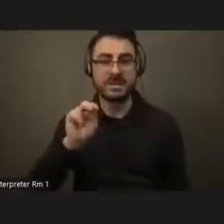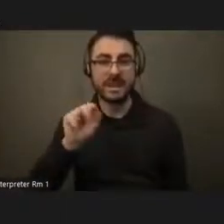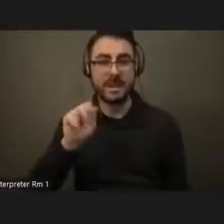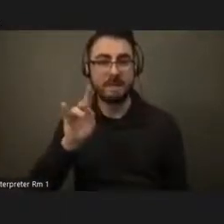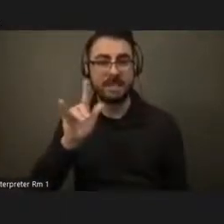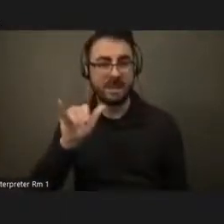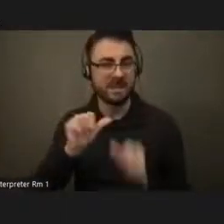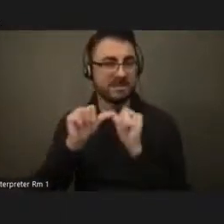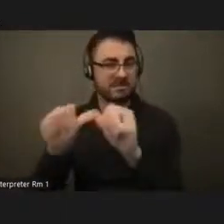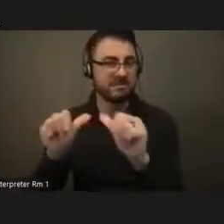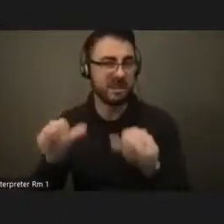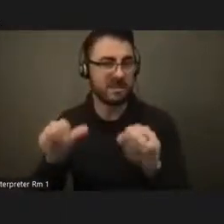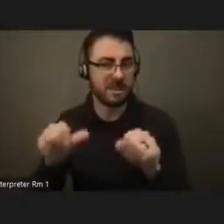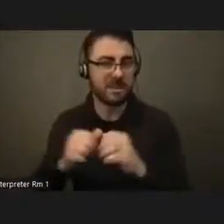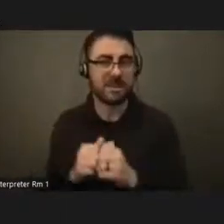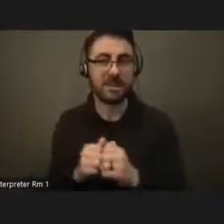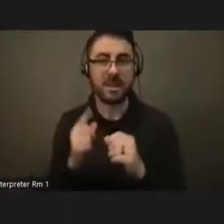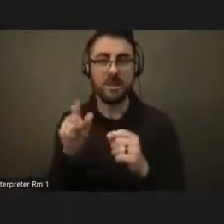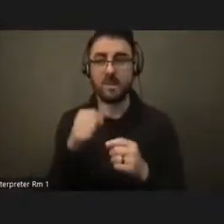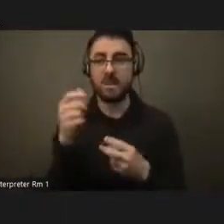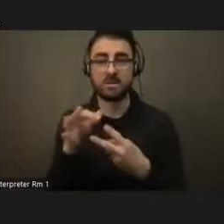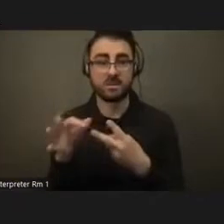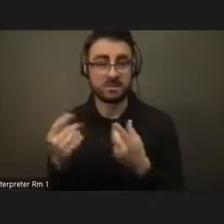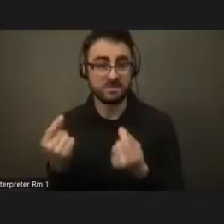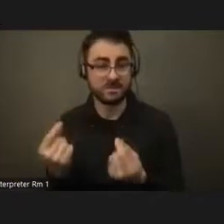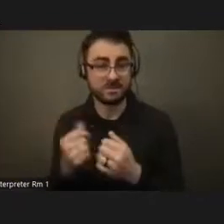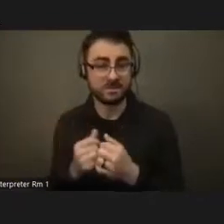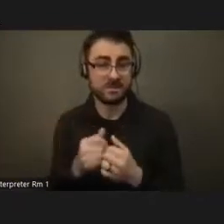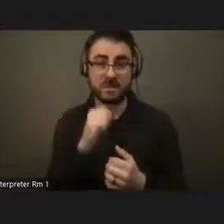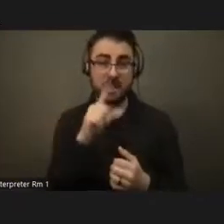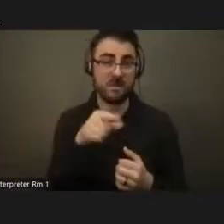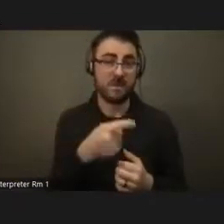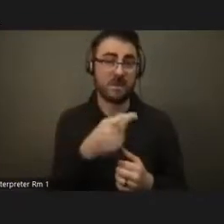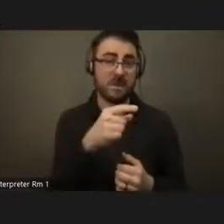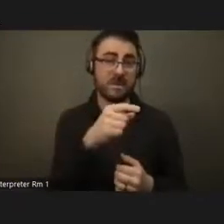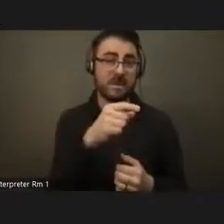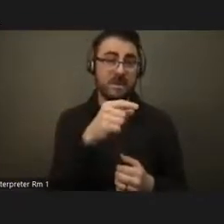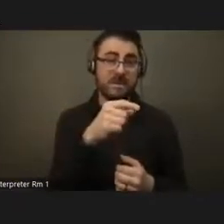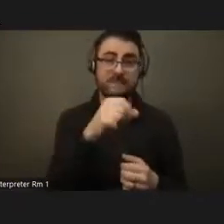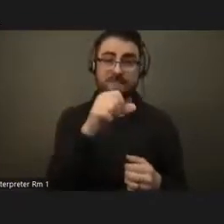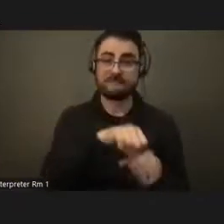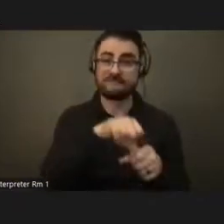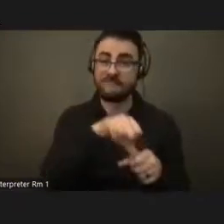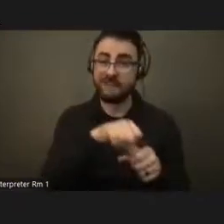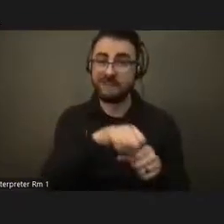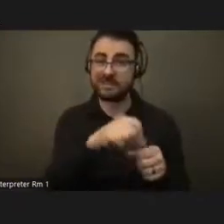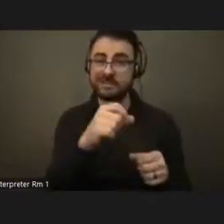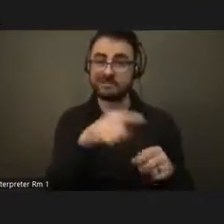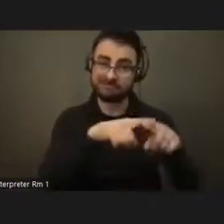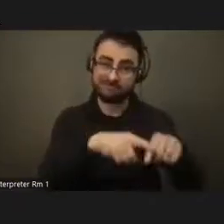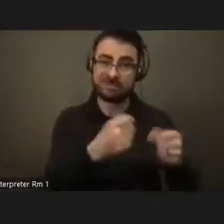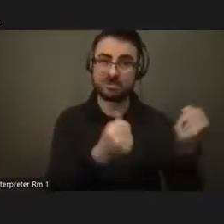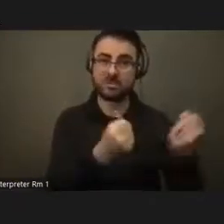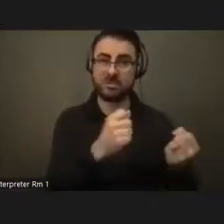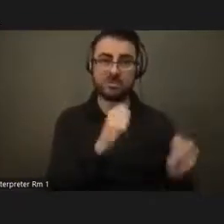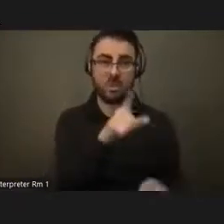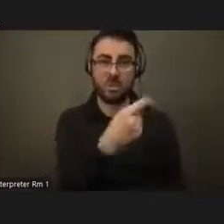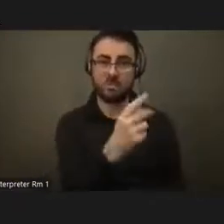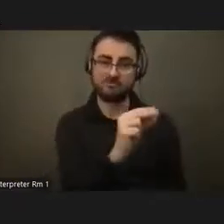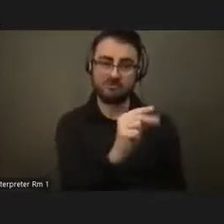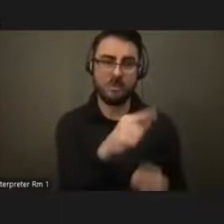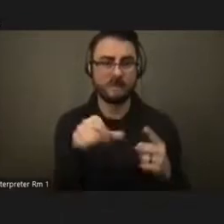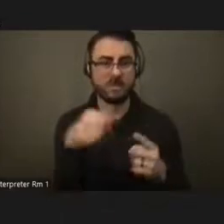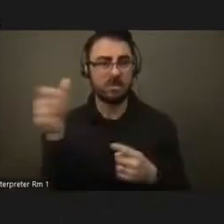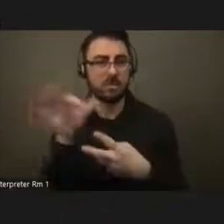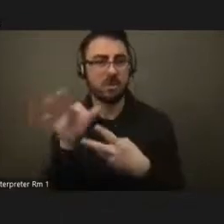all about fossil fuel based cars, right? So I'm definitely with you